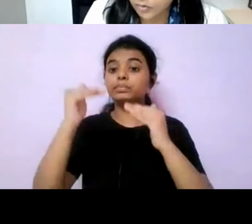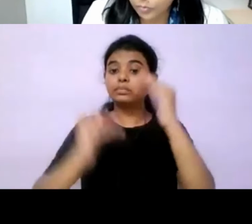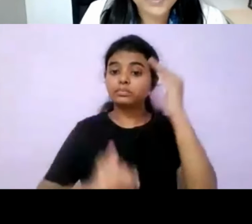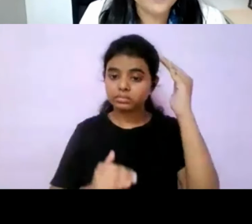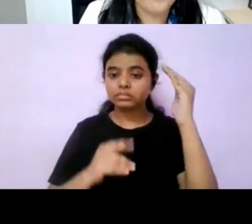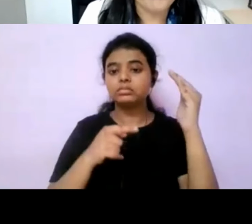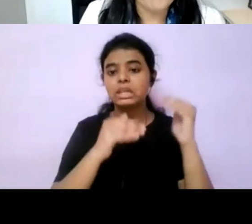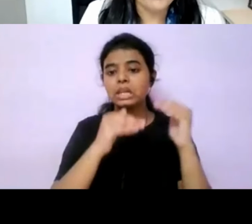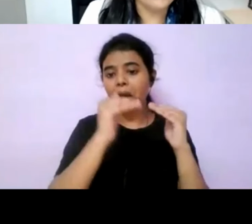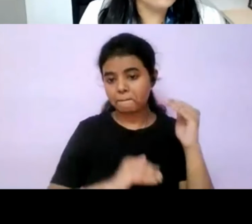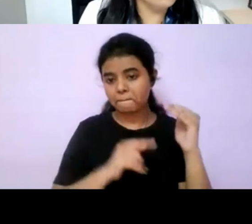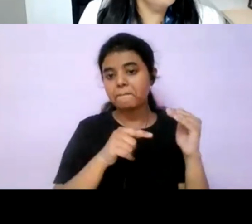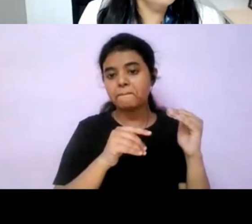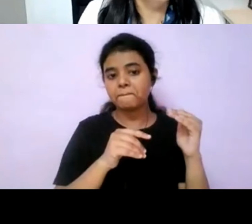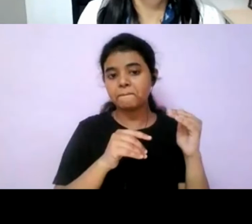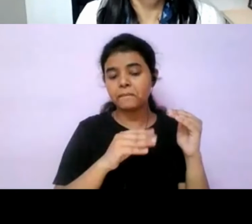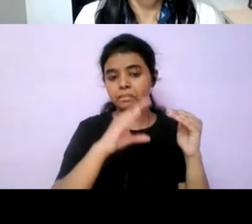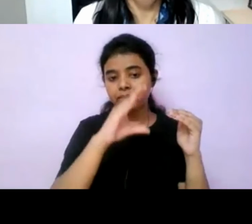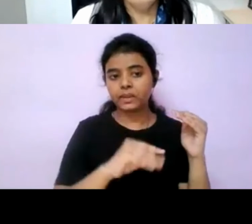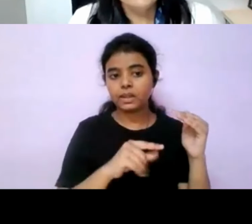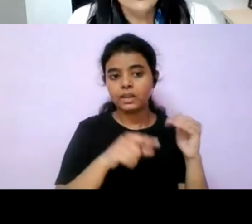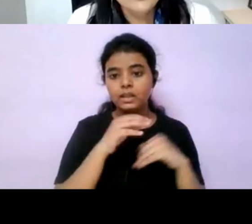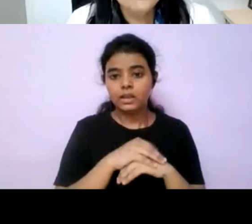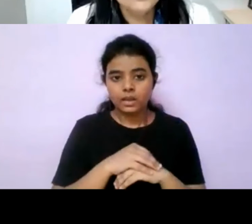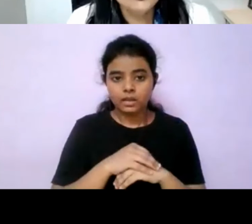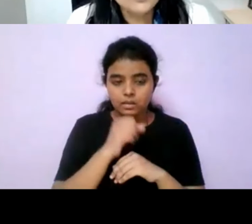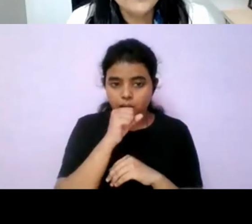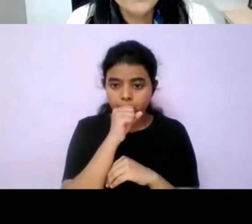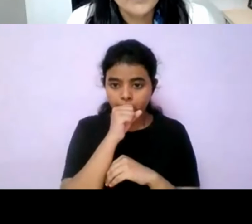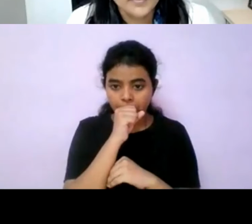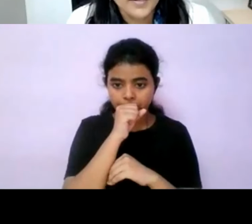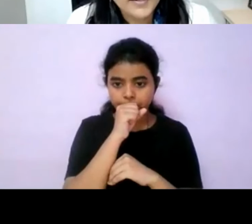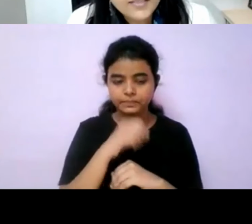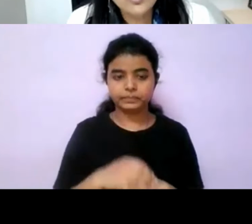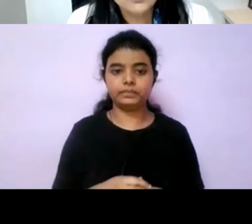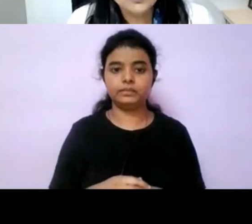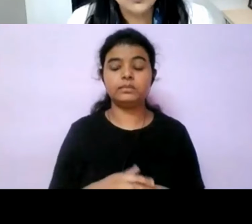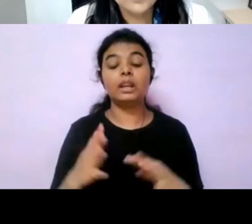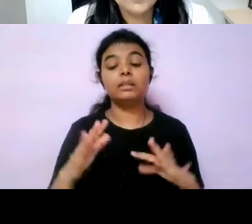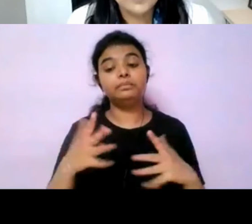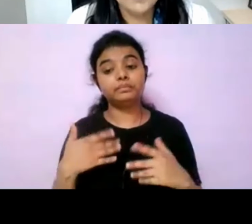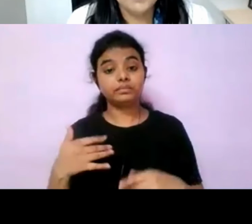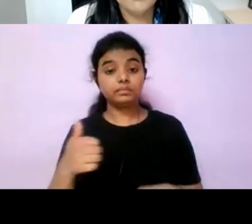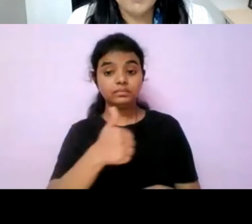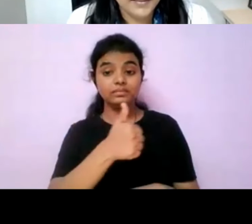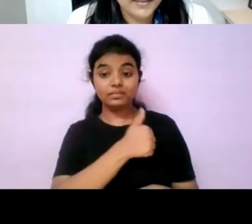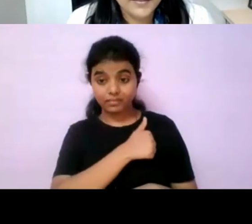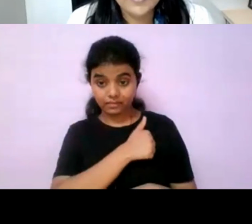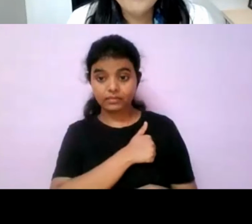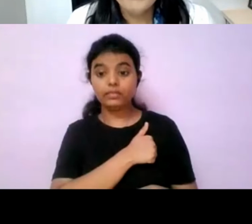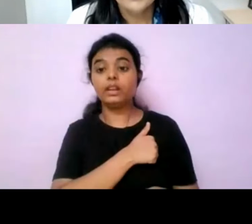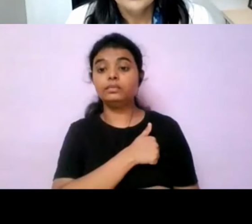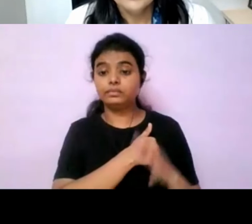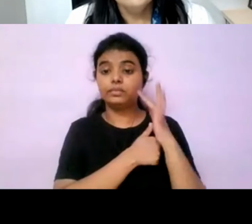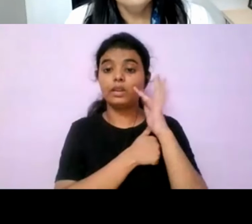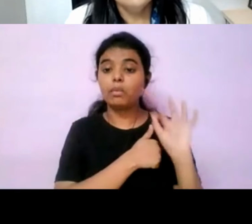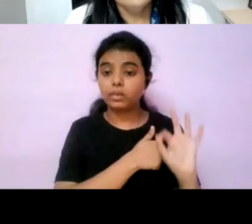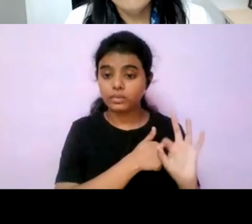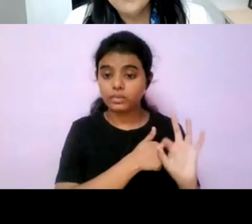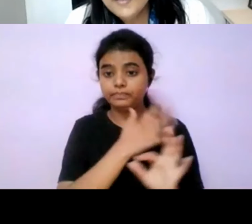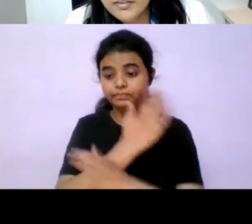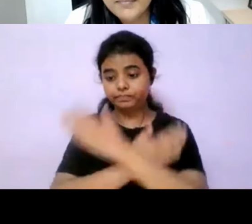social groups. So when we talk about attitudes towards disabled women in India,